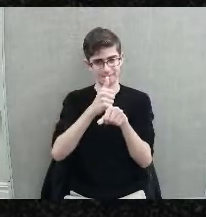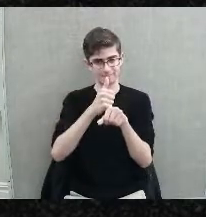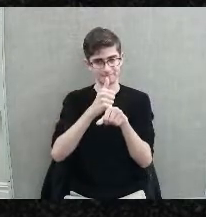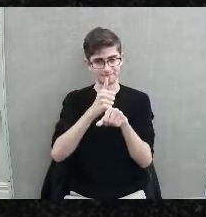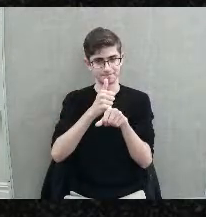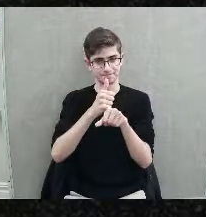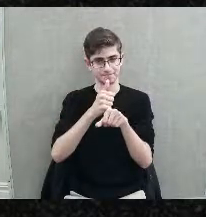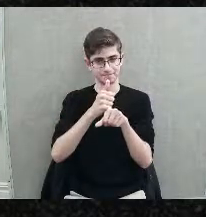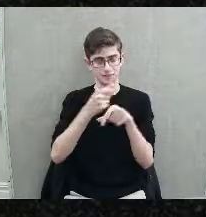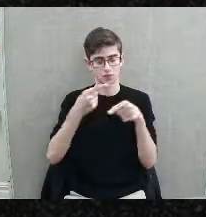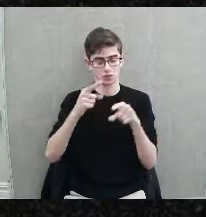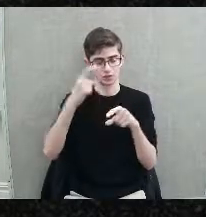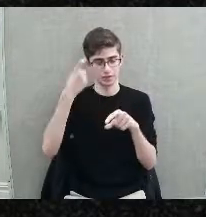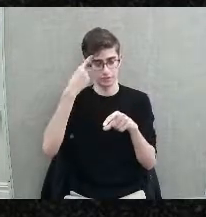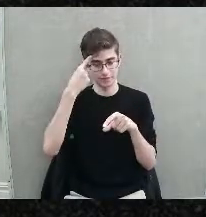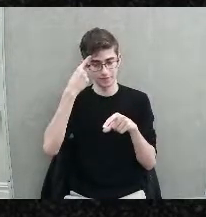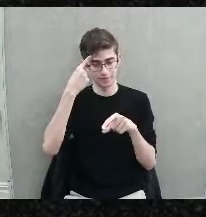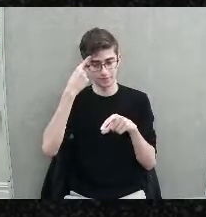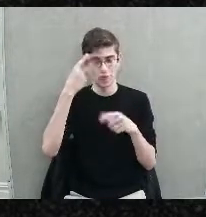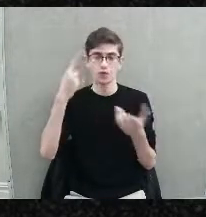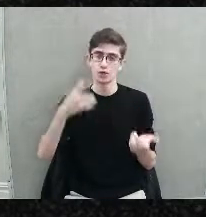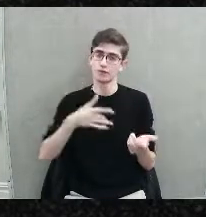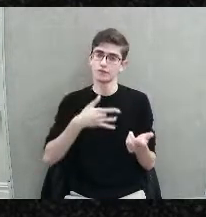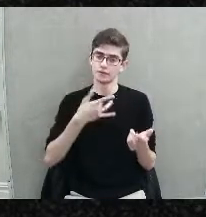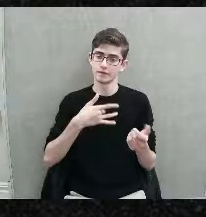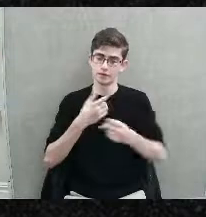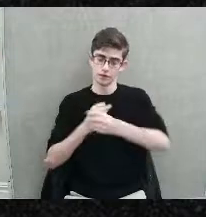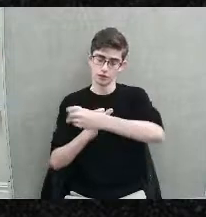while primary structures or key structures